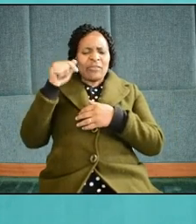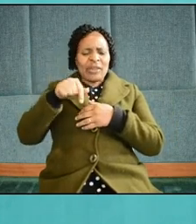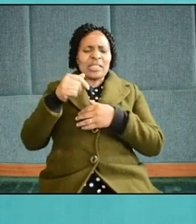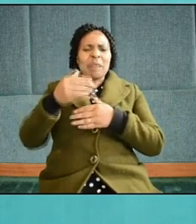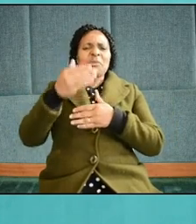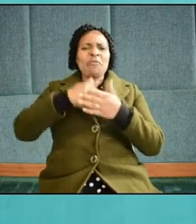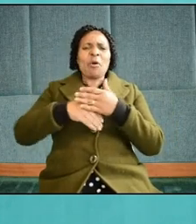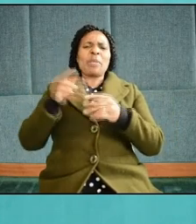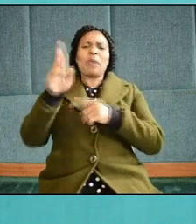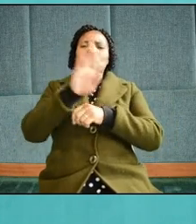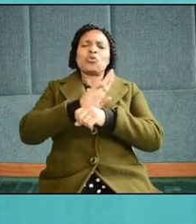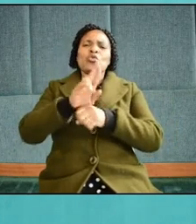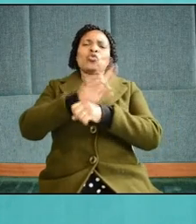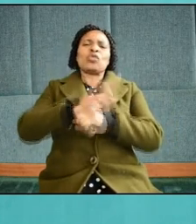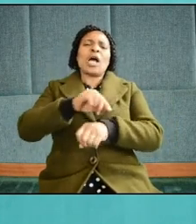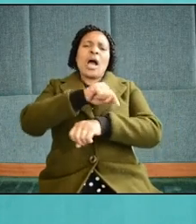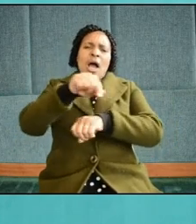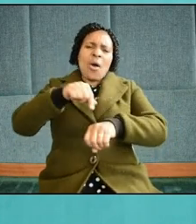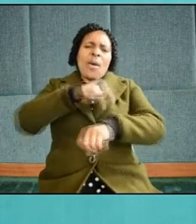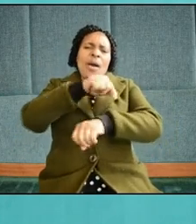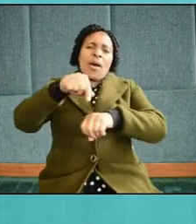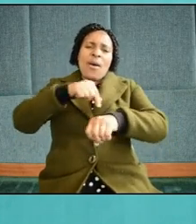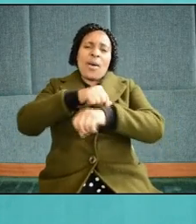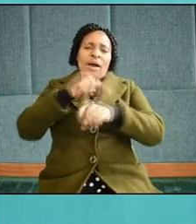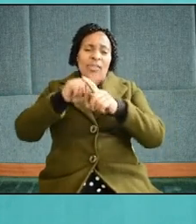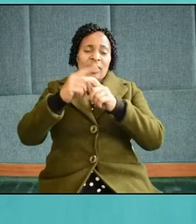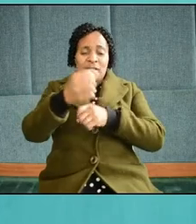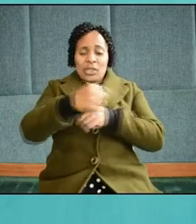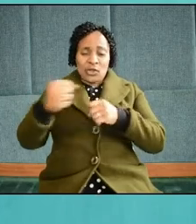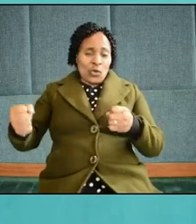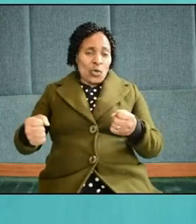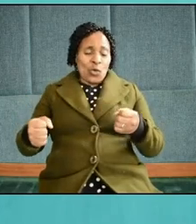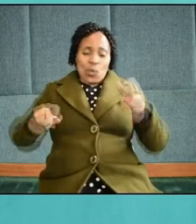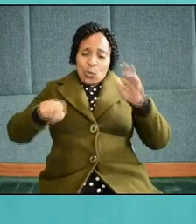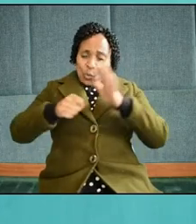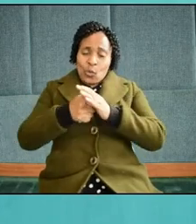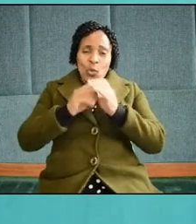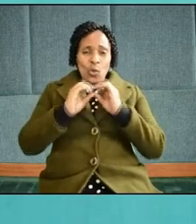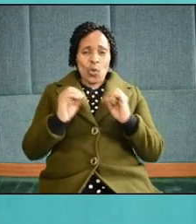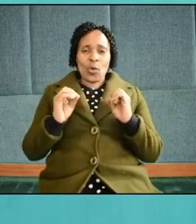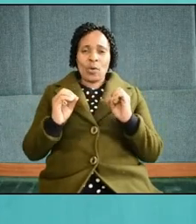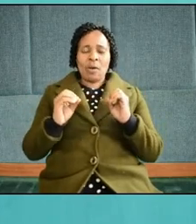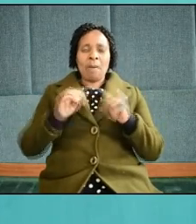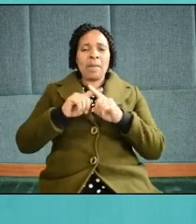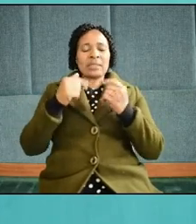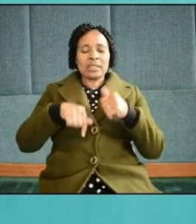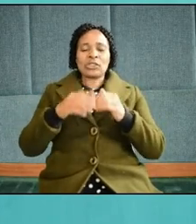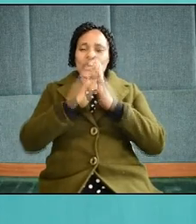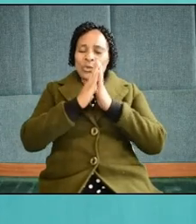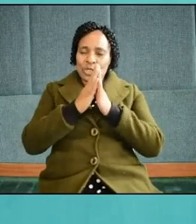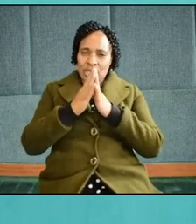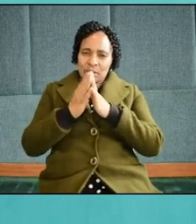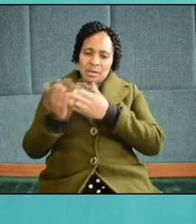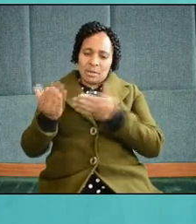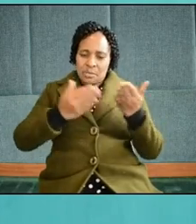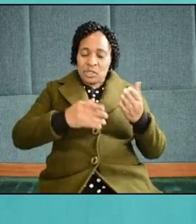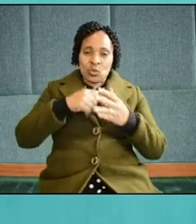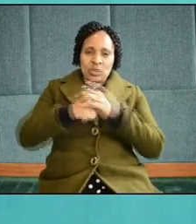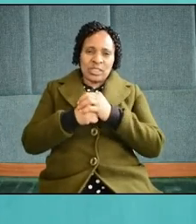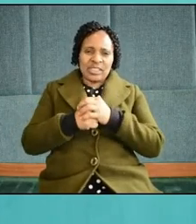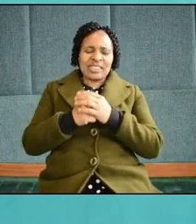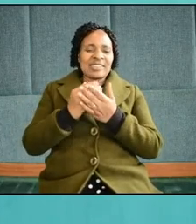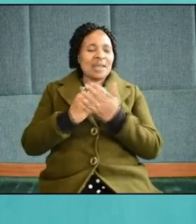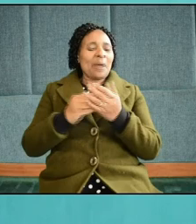I've spent so many hours and here the door was unlocked. And so the point of this story that I want to bring is